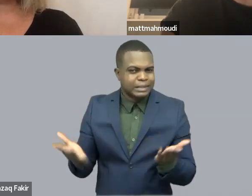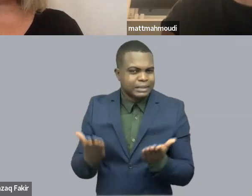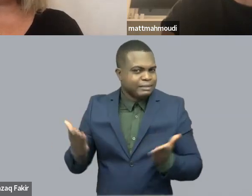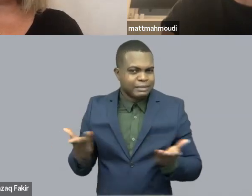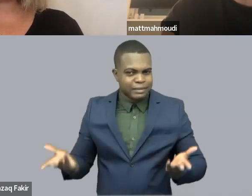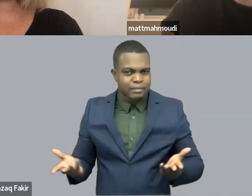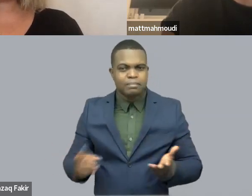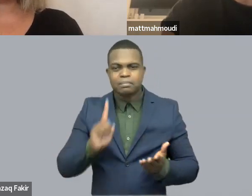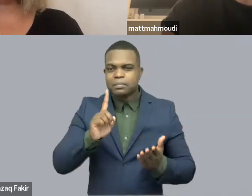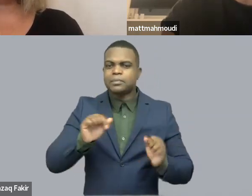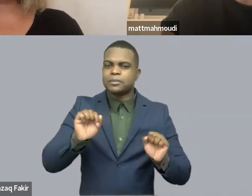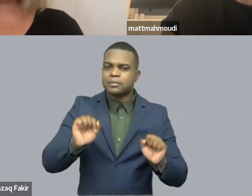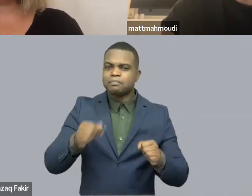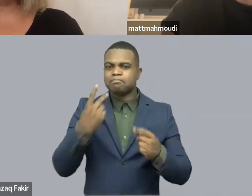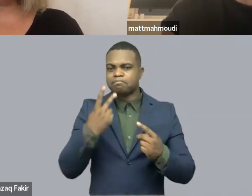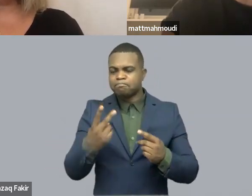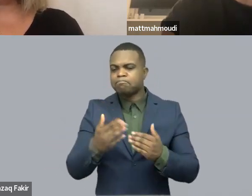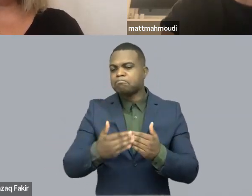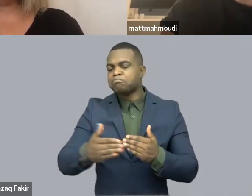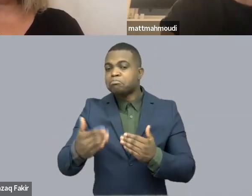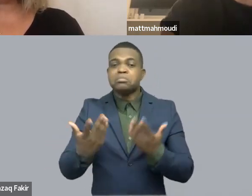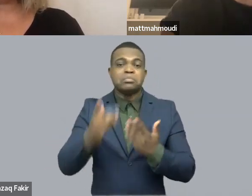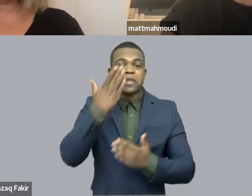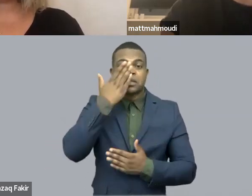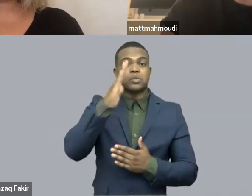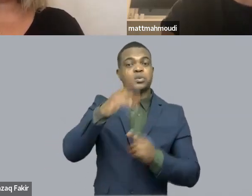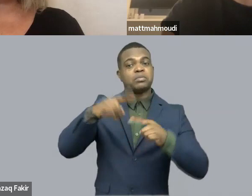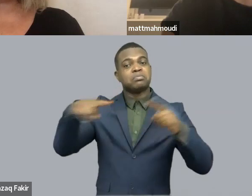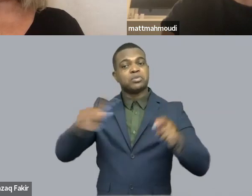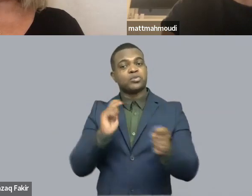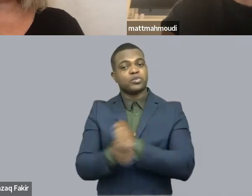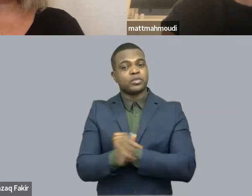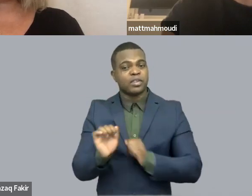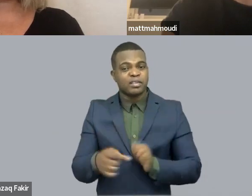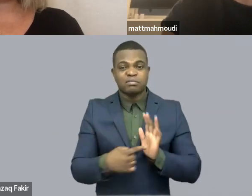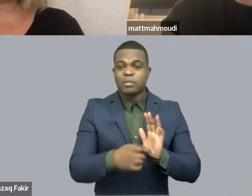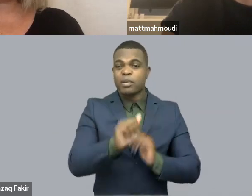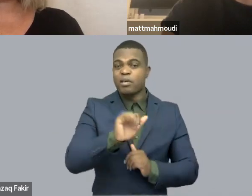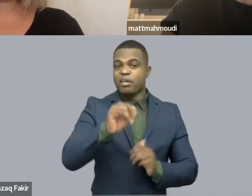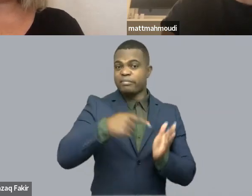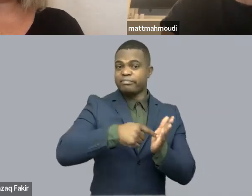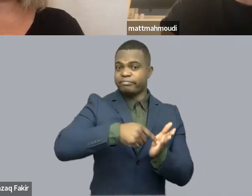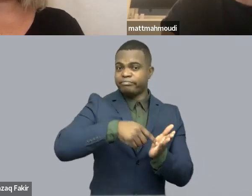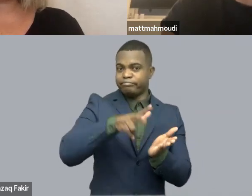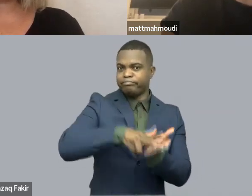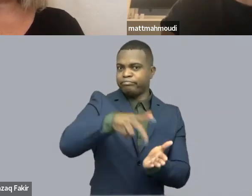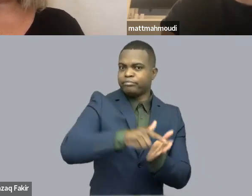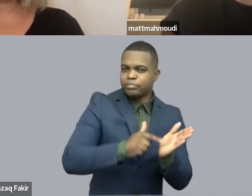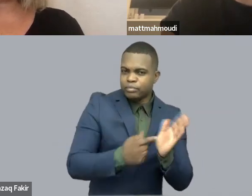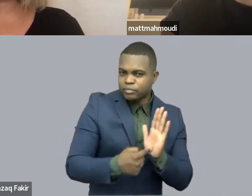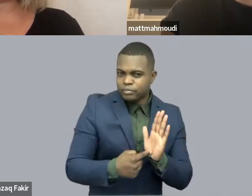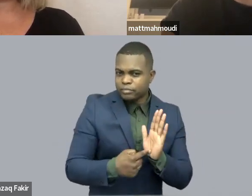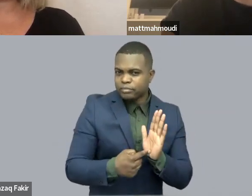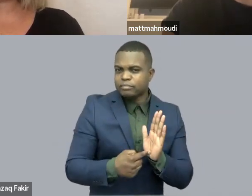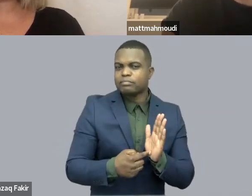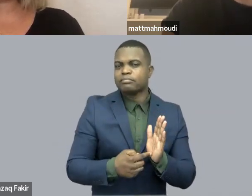facial recognition, for example, shows a pathway towards the elimination of the usage, at least in some